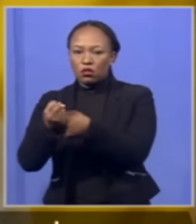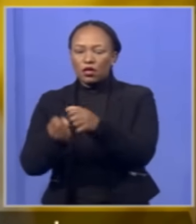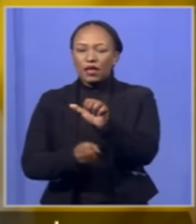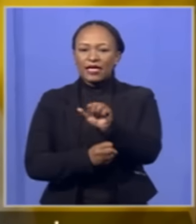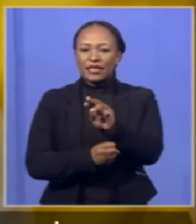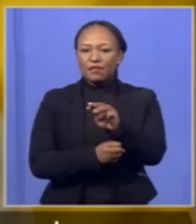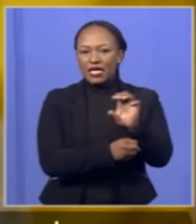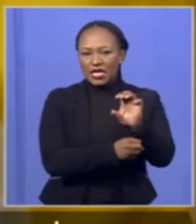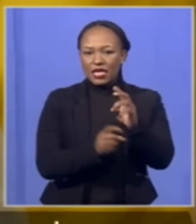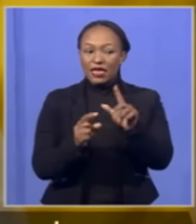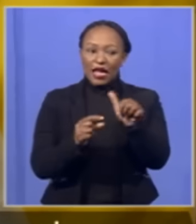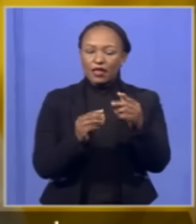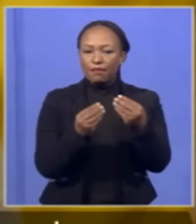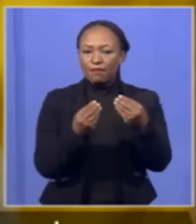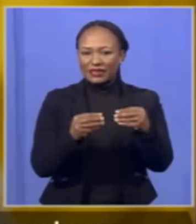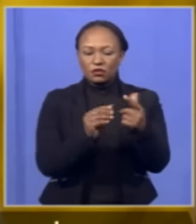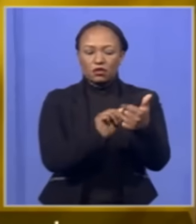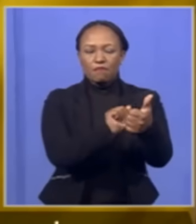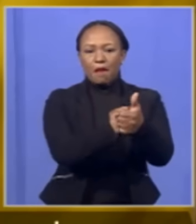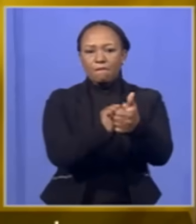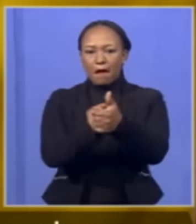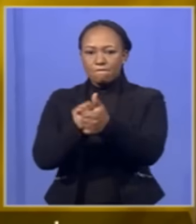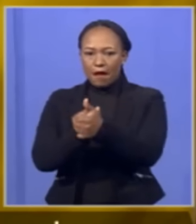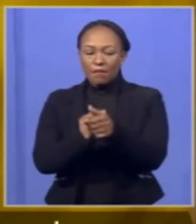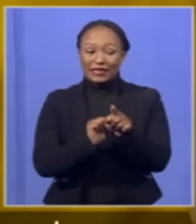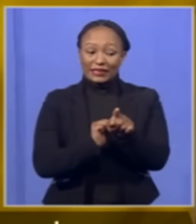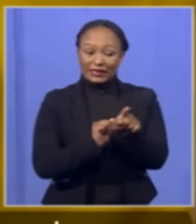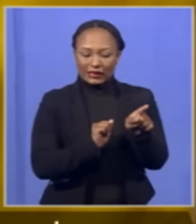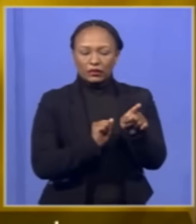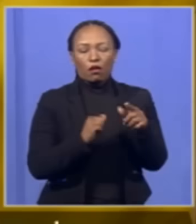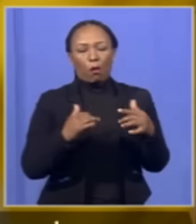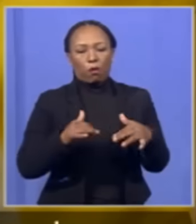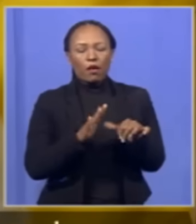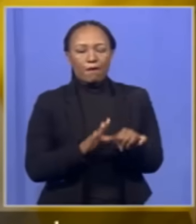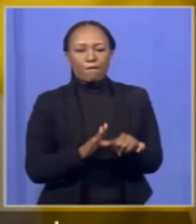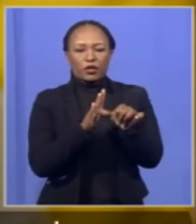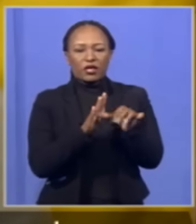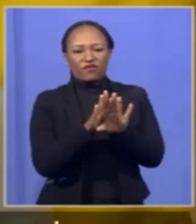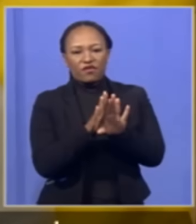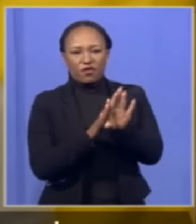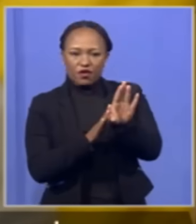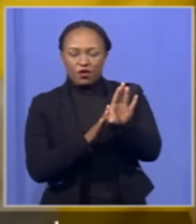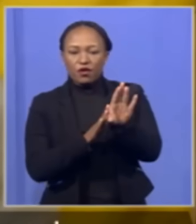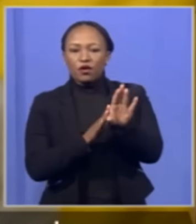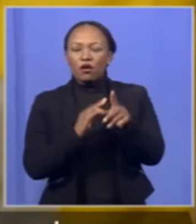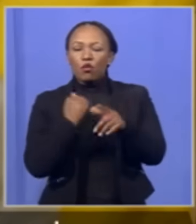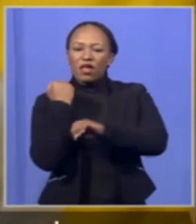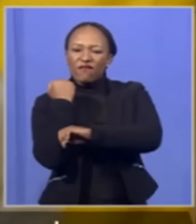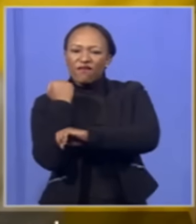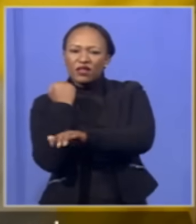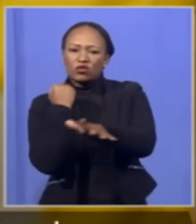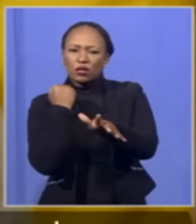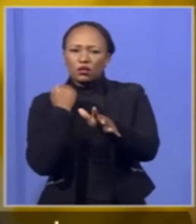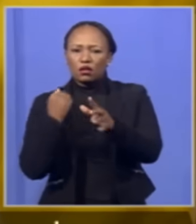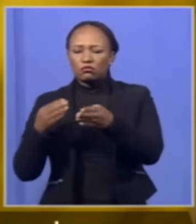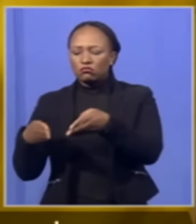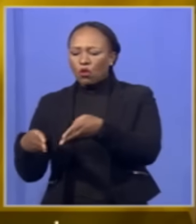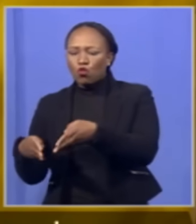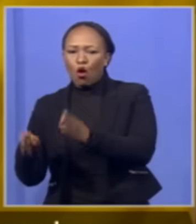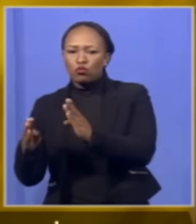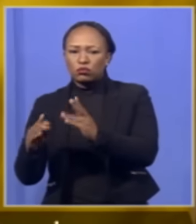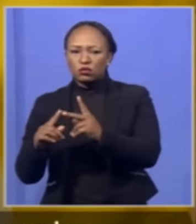of inclusive growth. Secondly, the need to accelerate infrastructure investment. The NEC